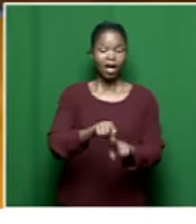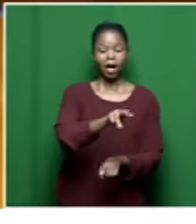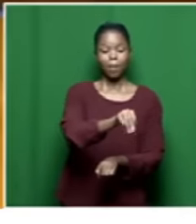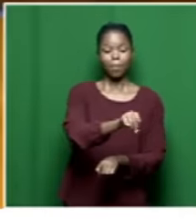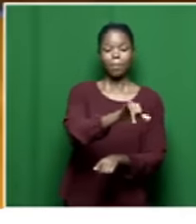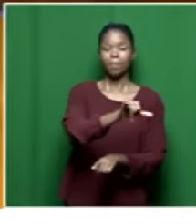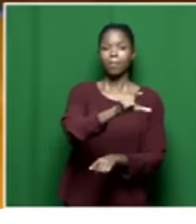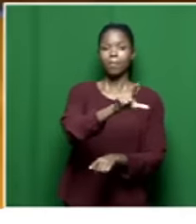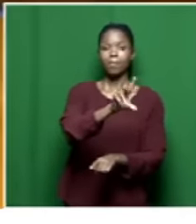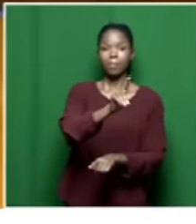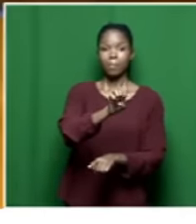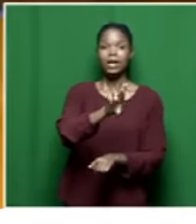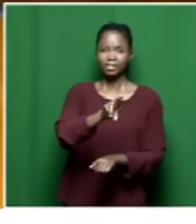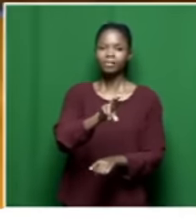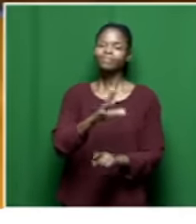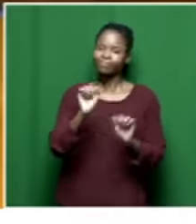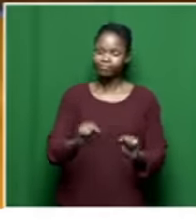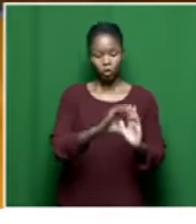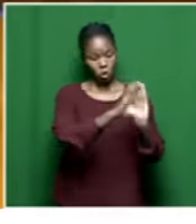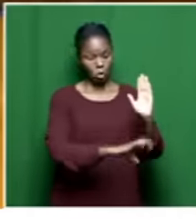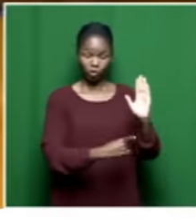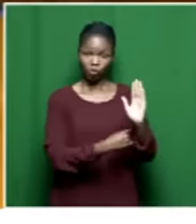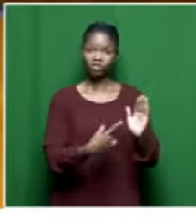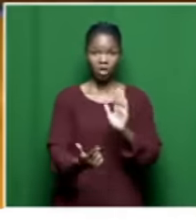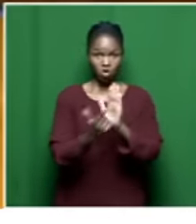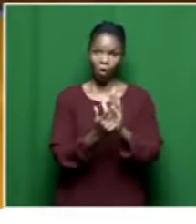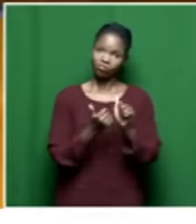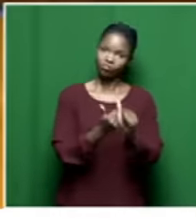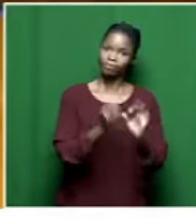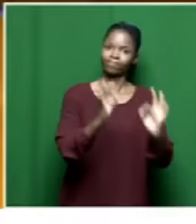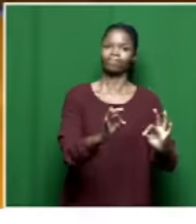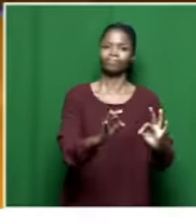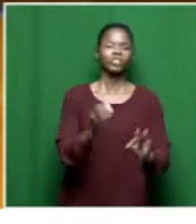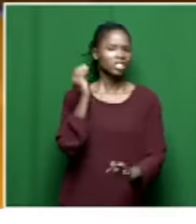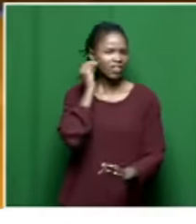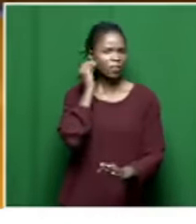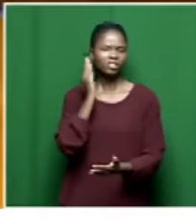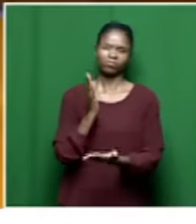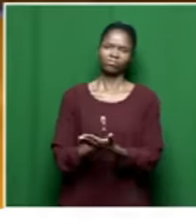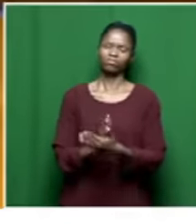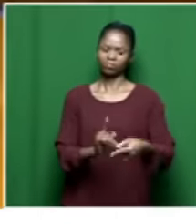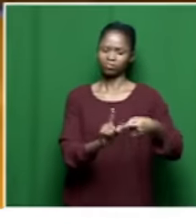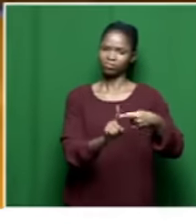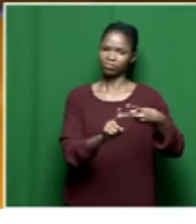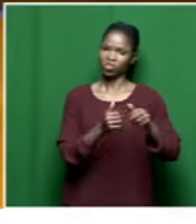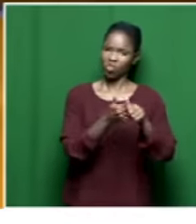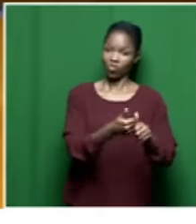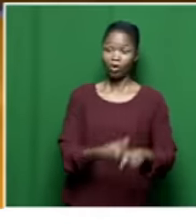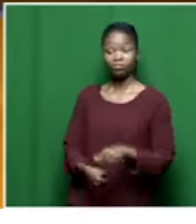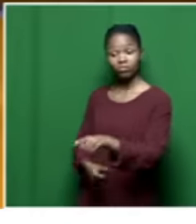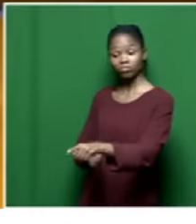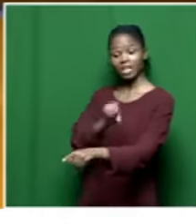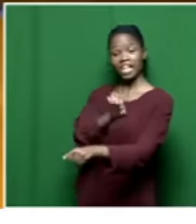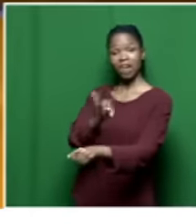technically and legally and constitutionally correct and should deal with the real facts. What the honorable members of the EFF don't know,